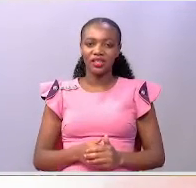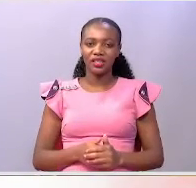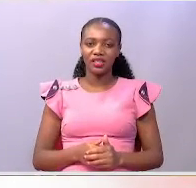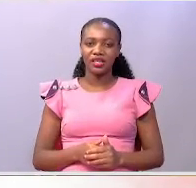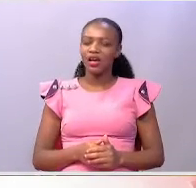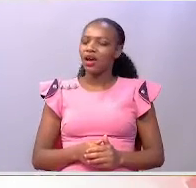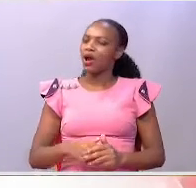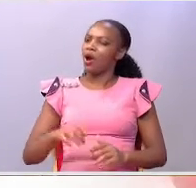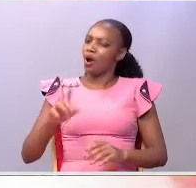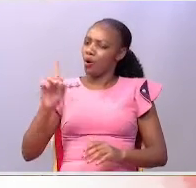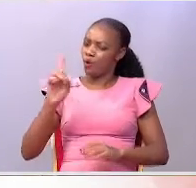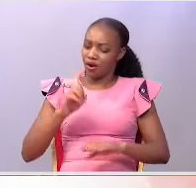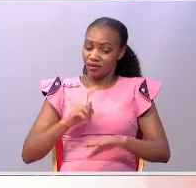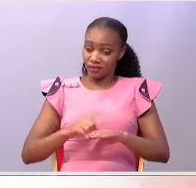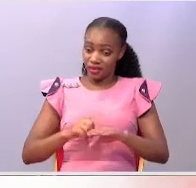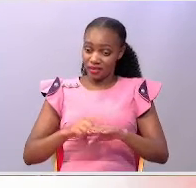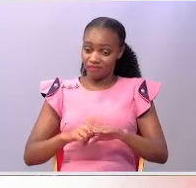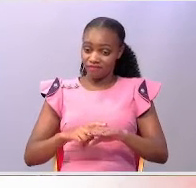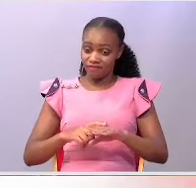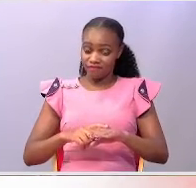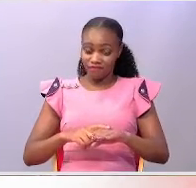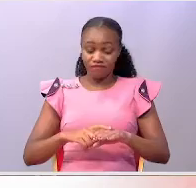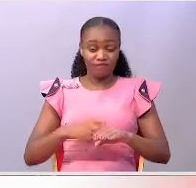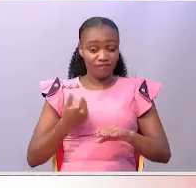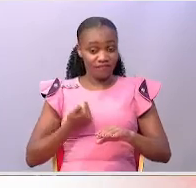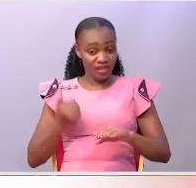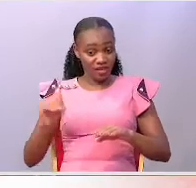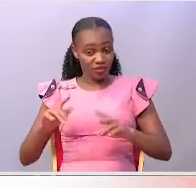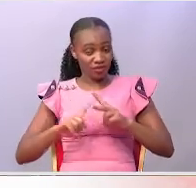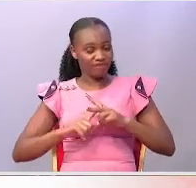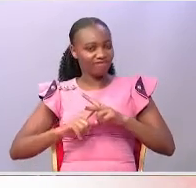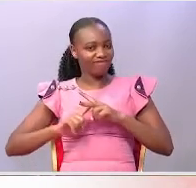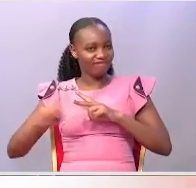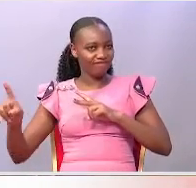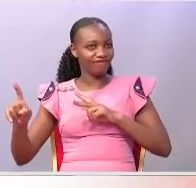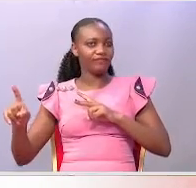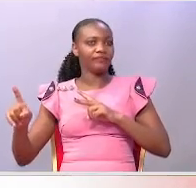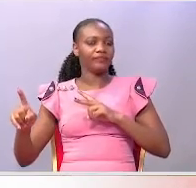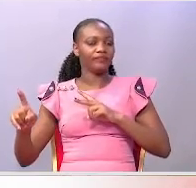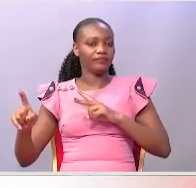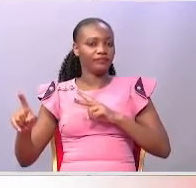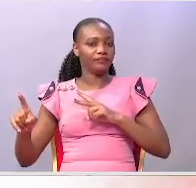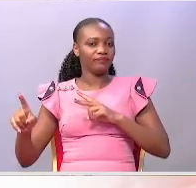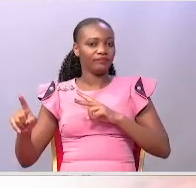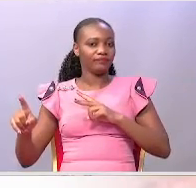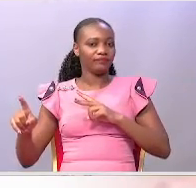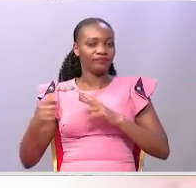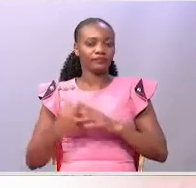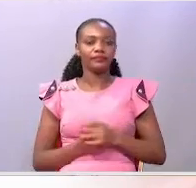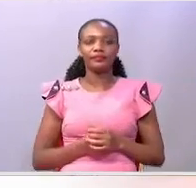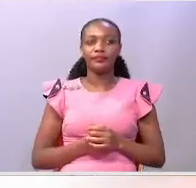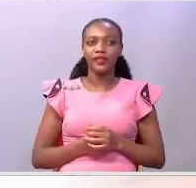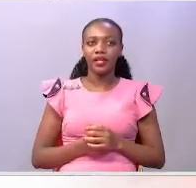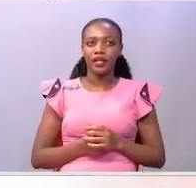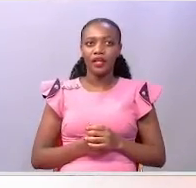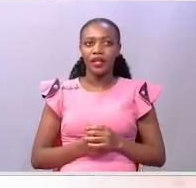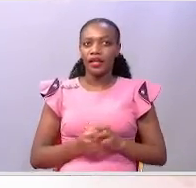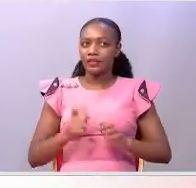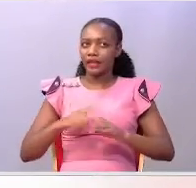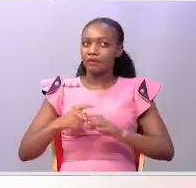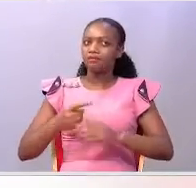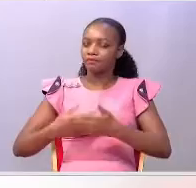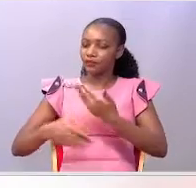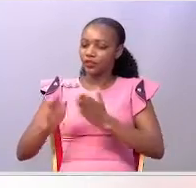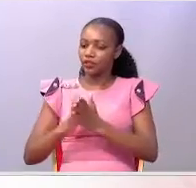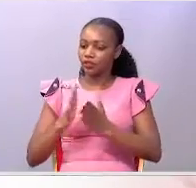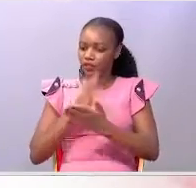Wakati mmoja alikuja akapotea, kaambia marafiki zake wasieleze mahali niko. It is through the frequent engagements with her friends